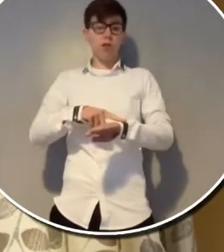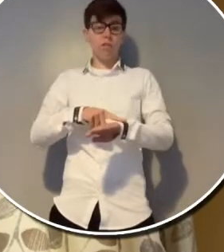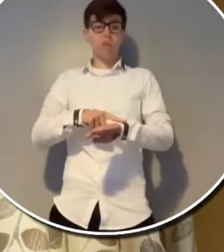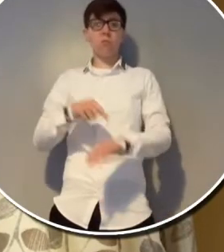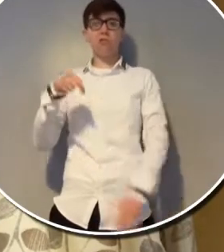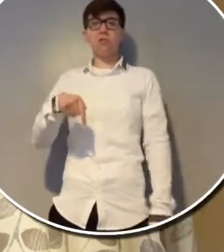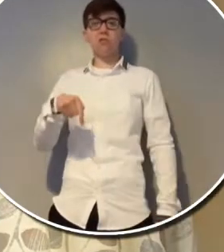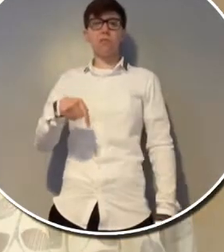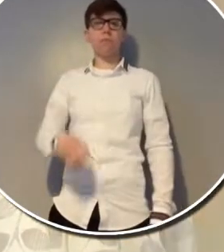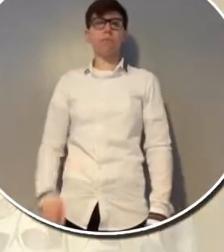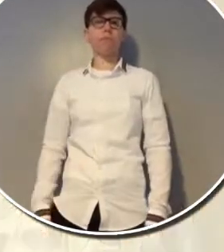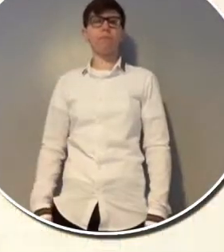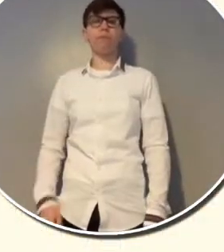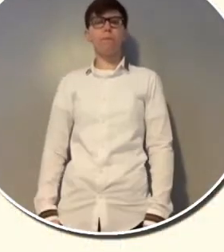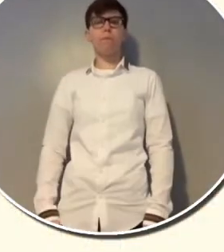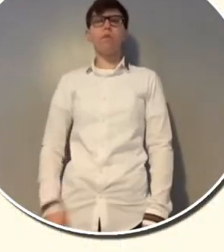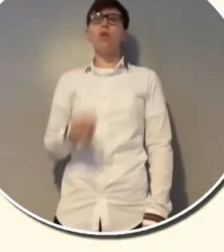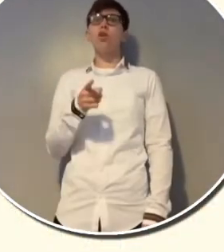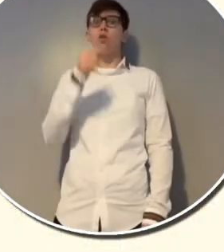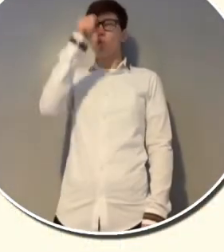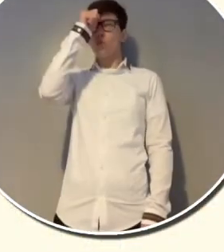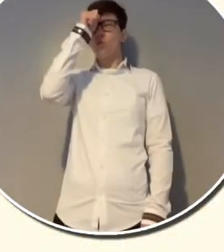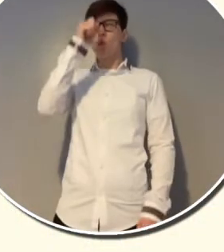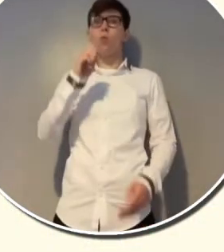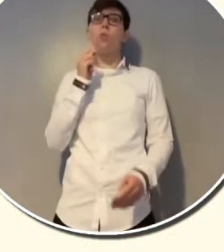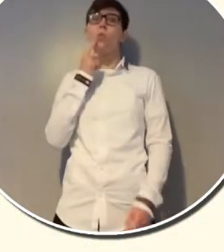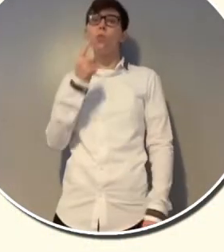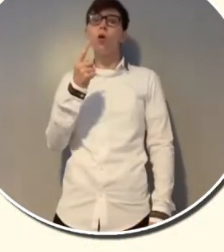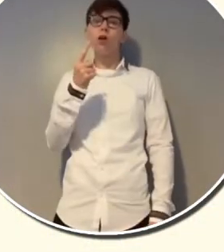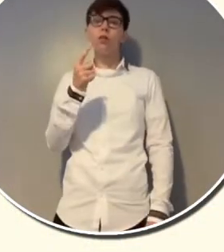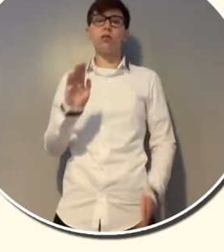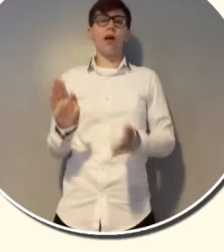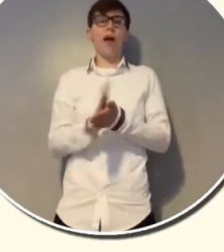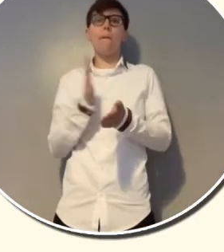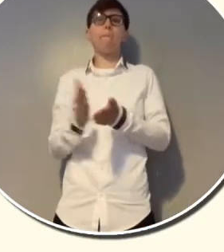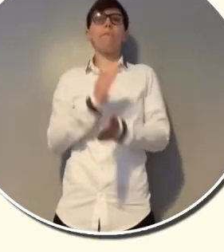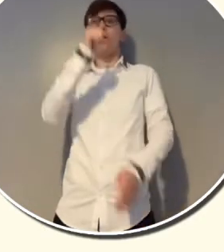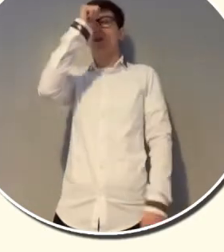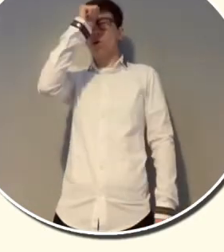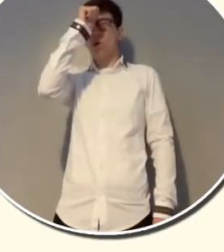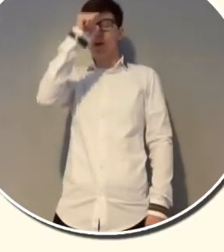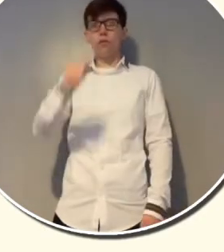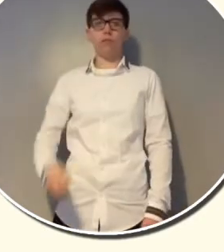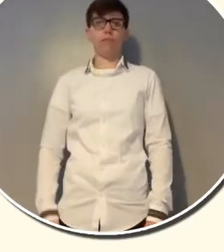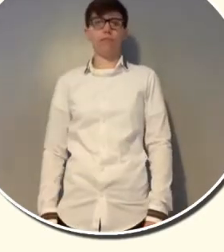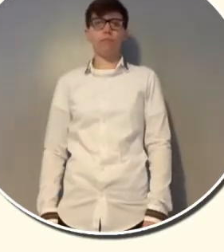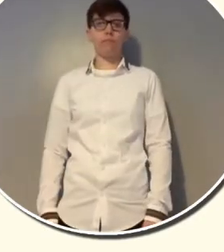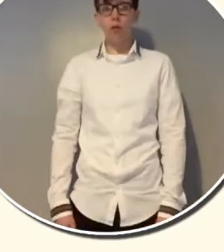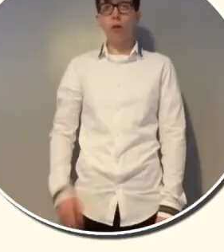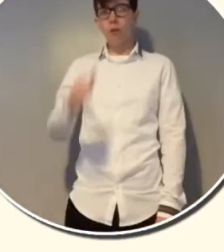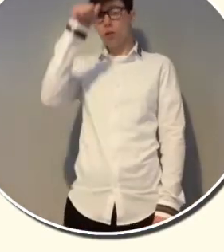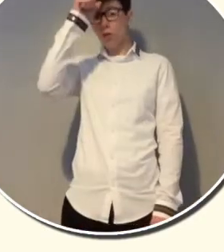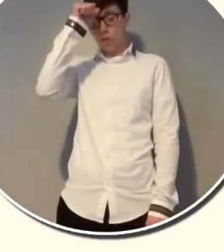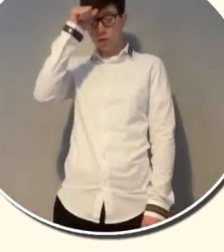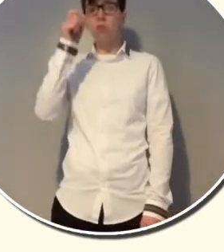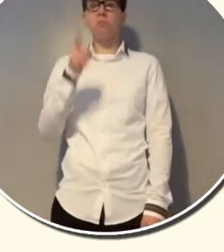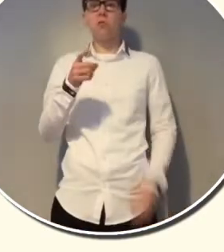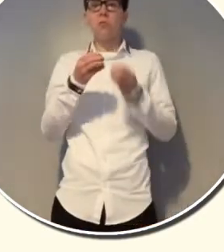So, if you're ready for rhyme time, clap your hands. If you're ready for rhyme time, clap your